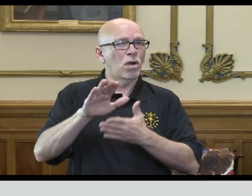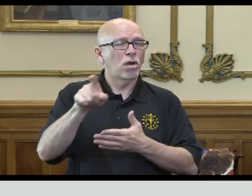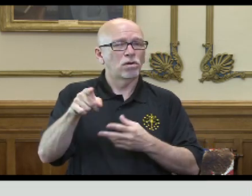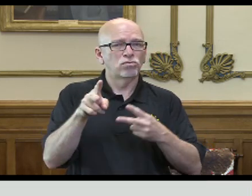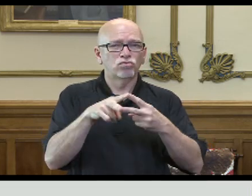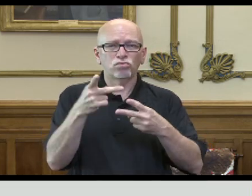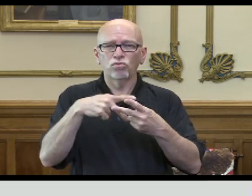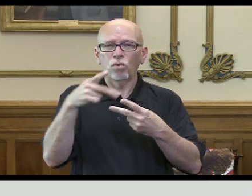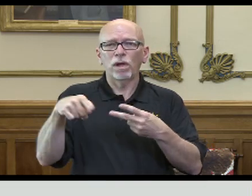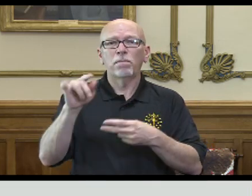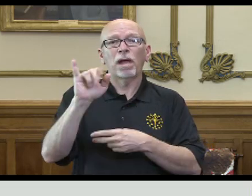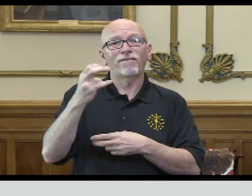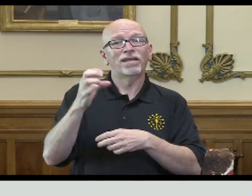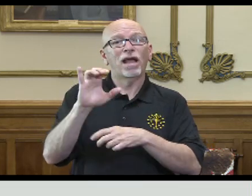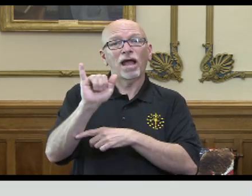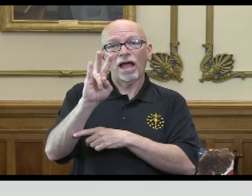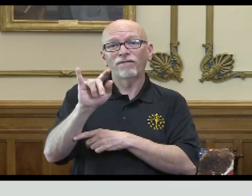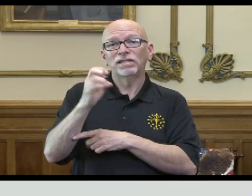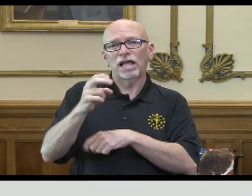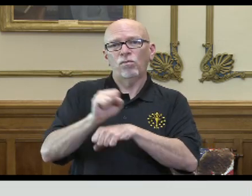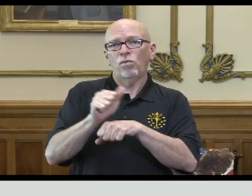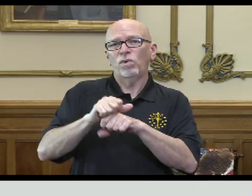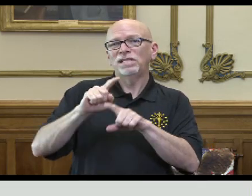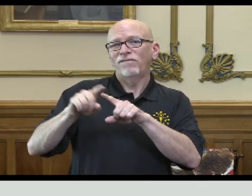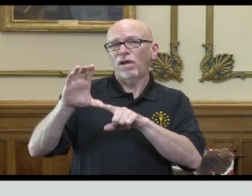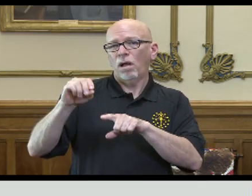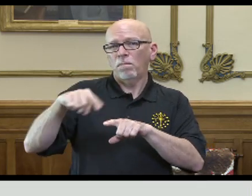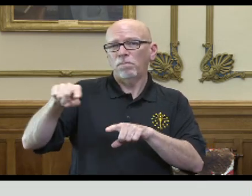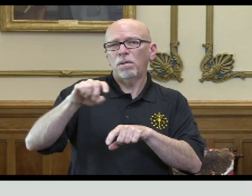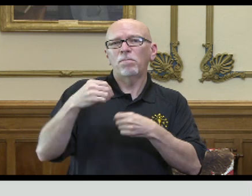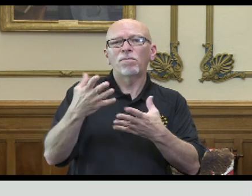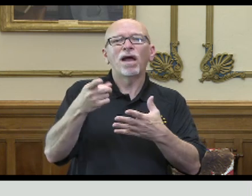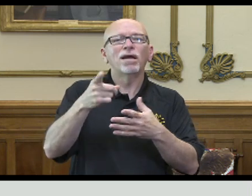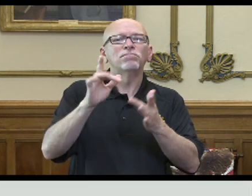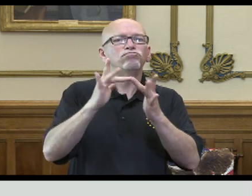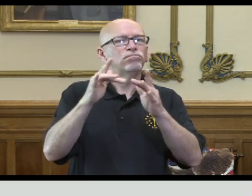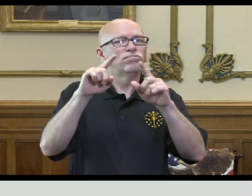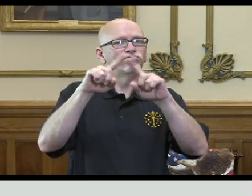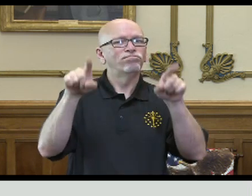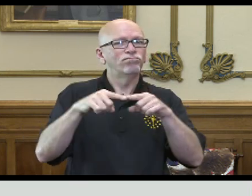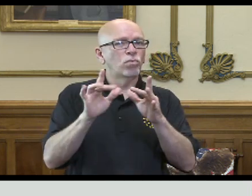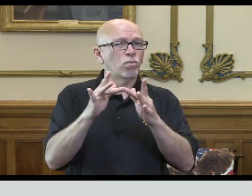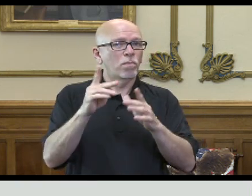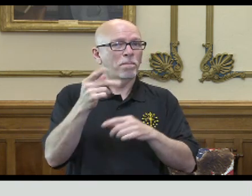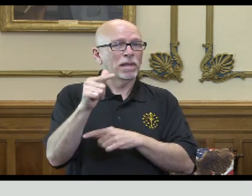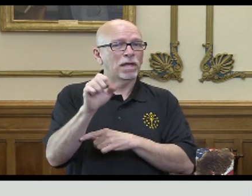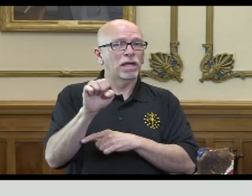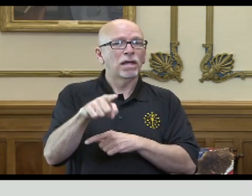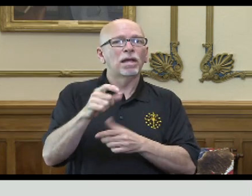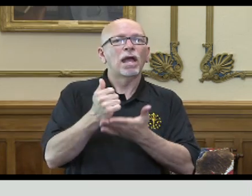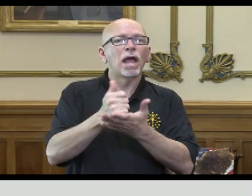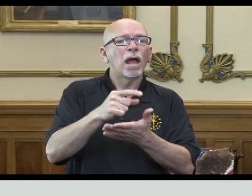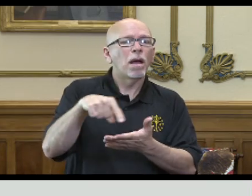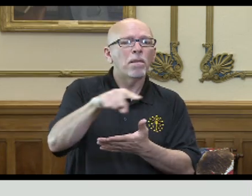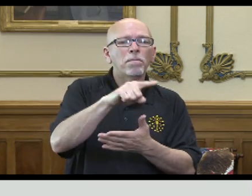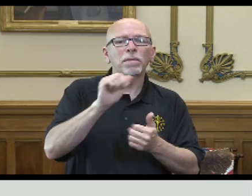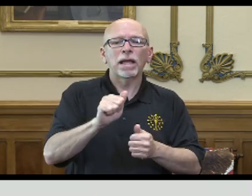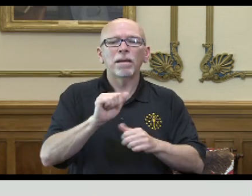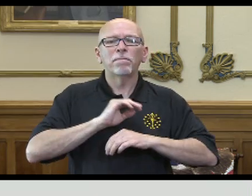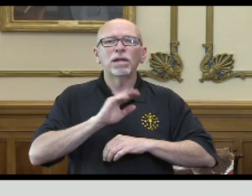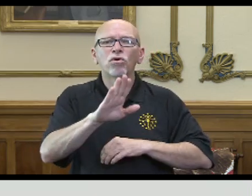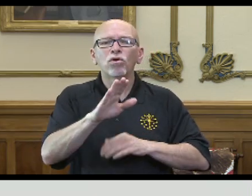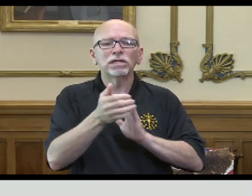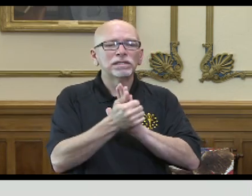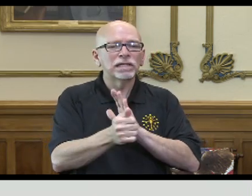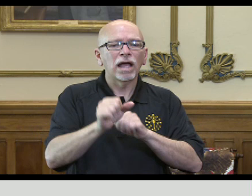First, Ivy Tech worked with its employers to create an employer resource page focused on helping businesses meet their talent and workforce